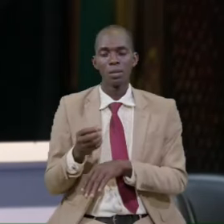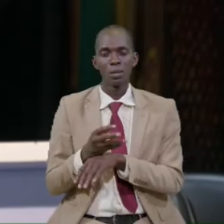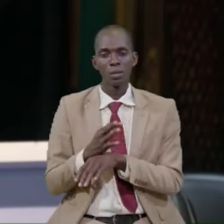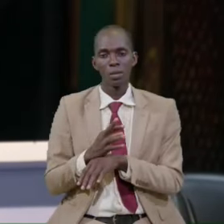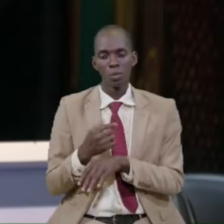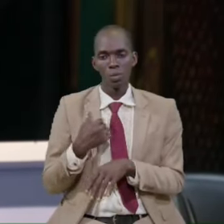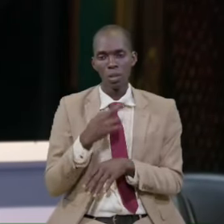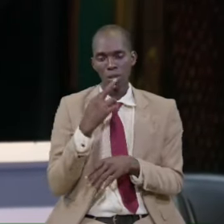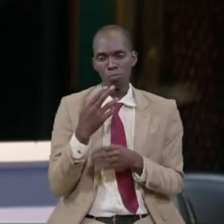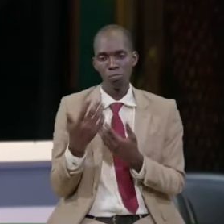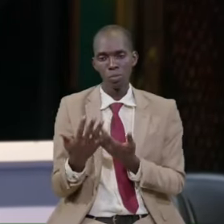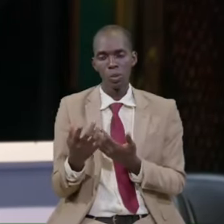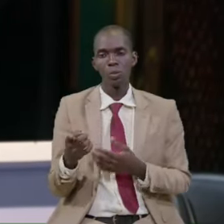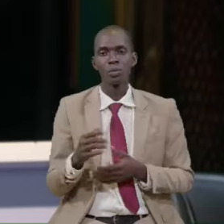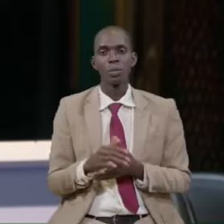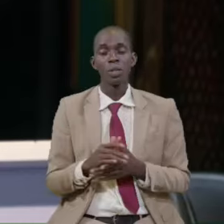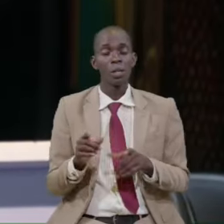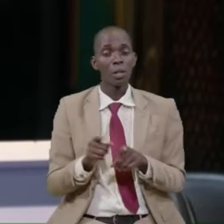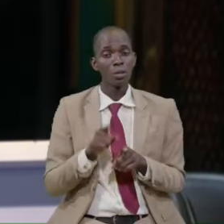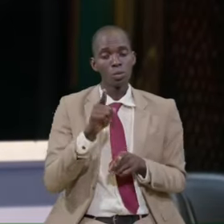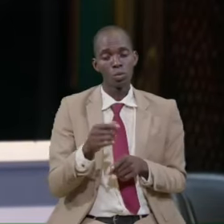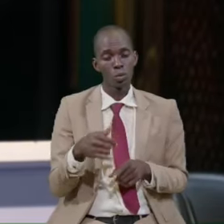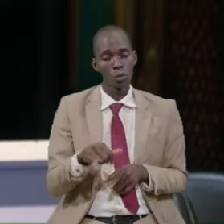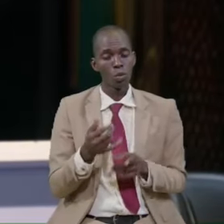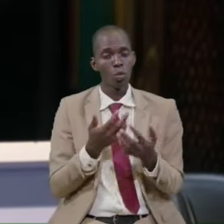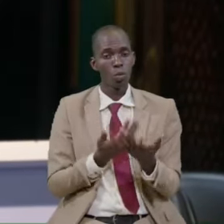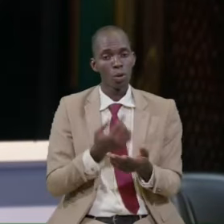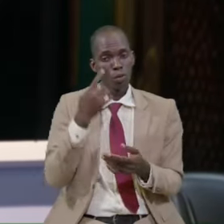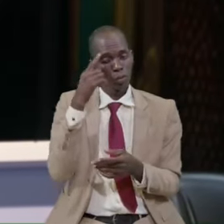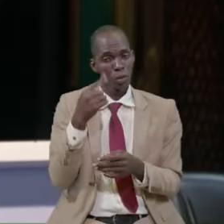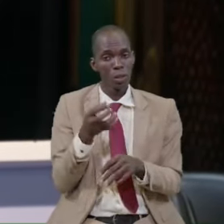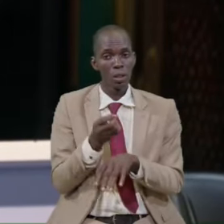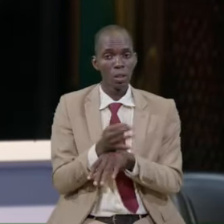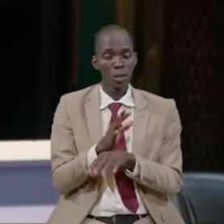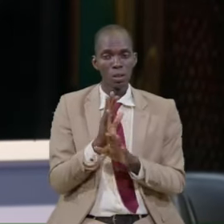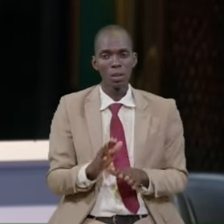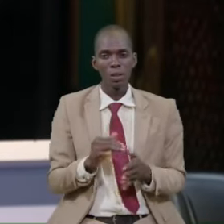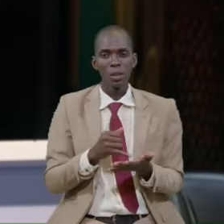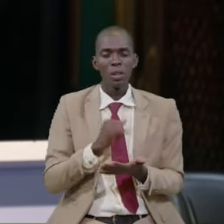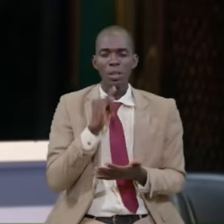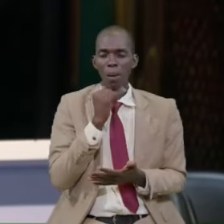While we're waiting for the counselors, I think it's better we start preparing our hearts.